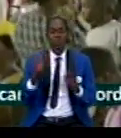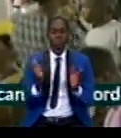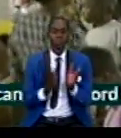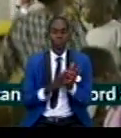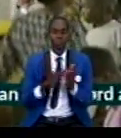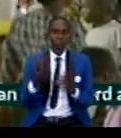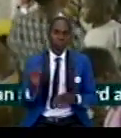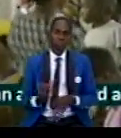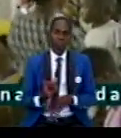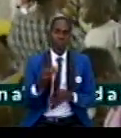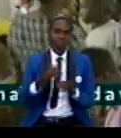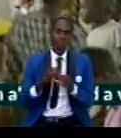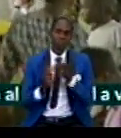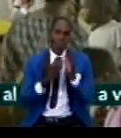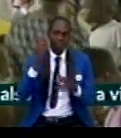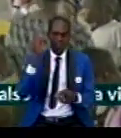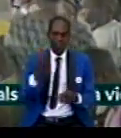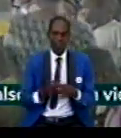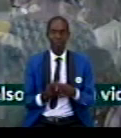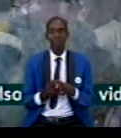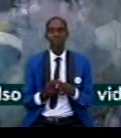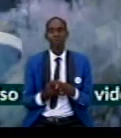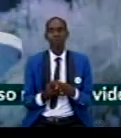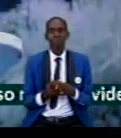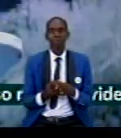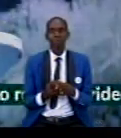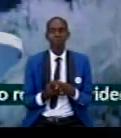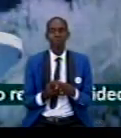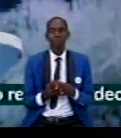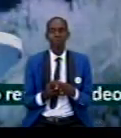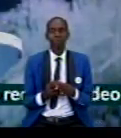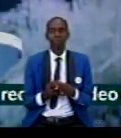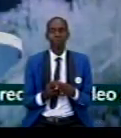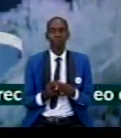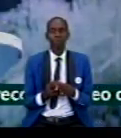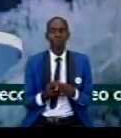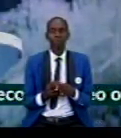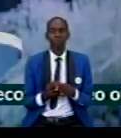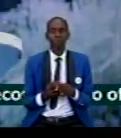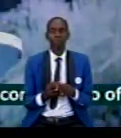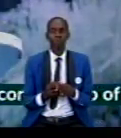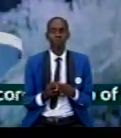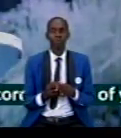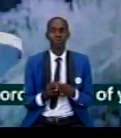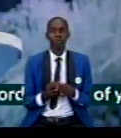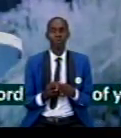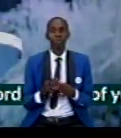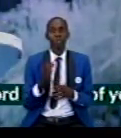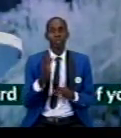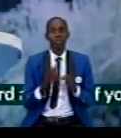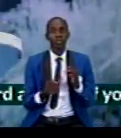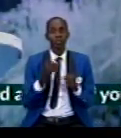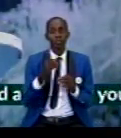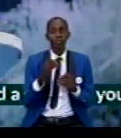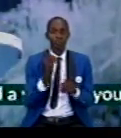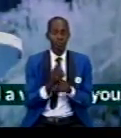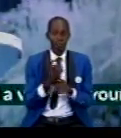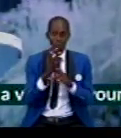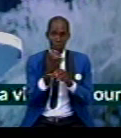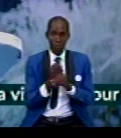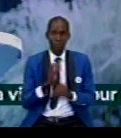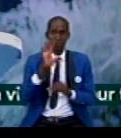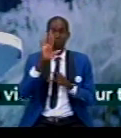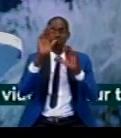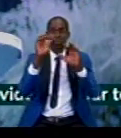can the orchestra wait? Please, if you just received your miracle, share your testimony with us via